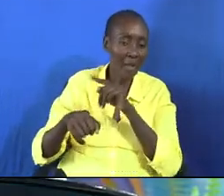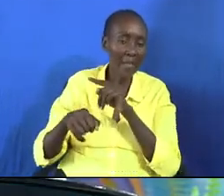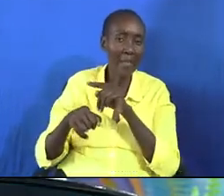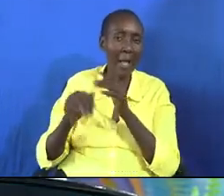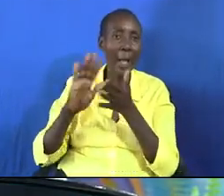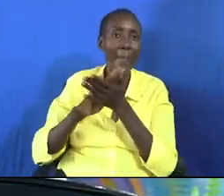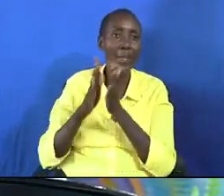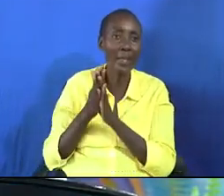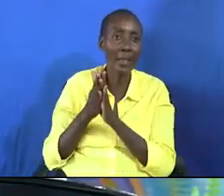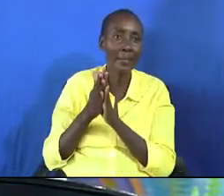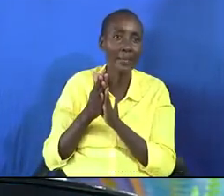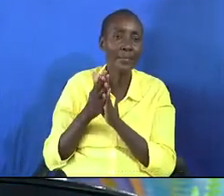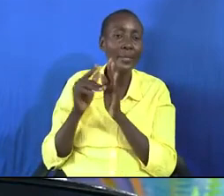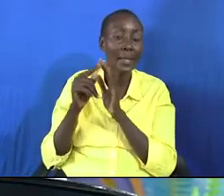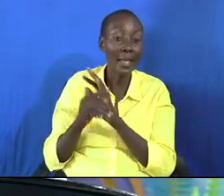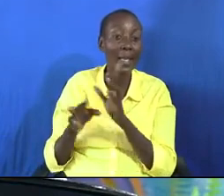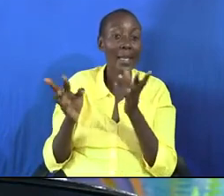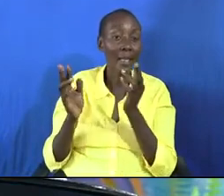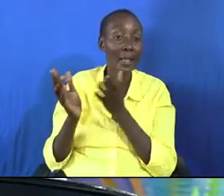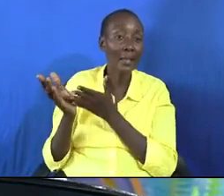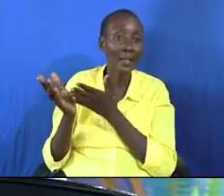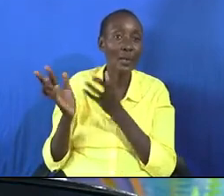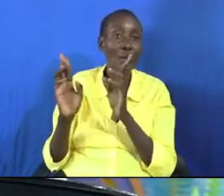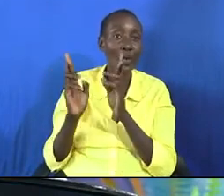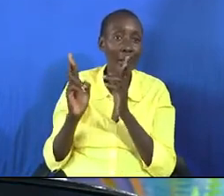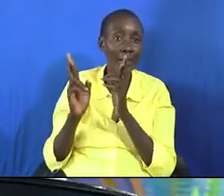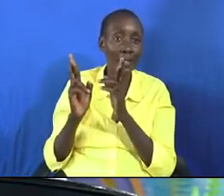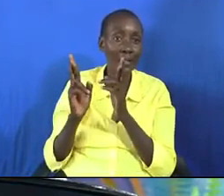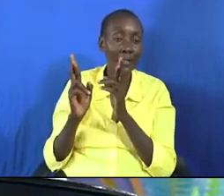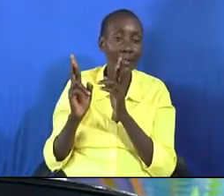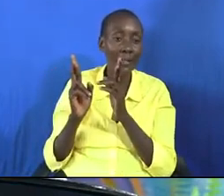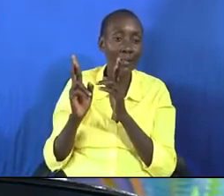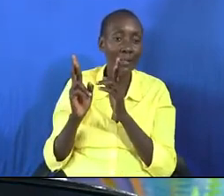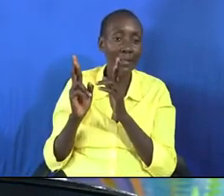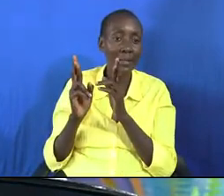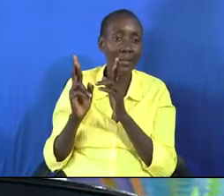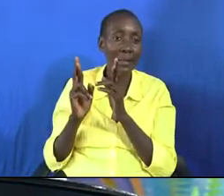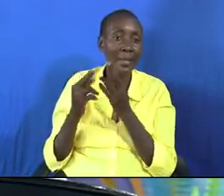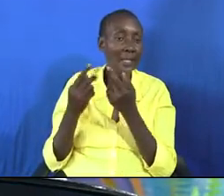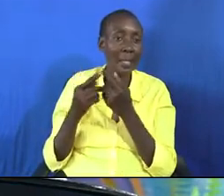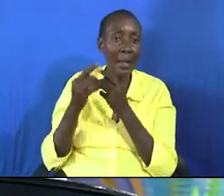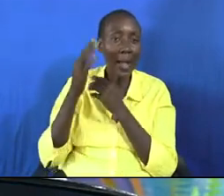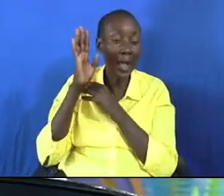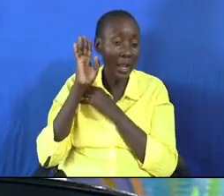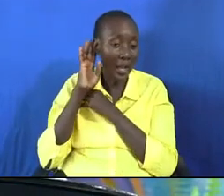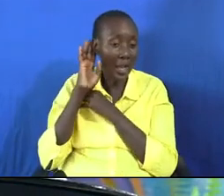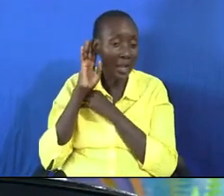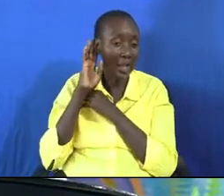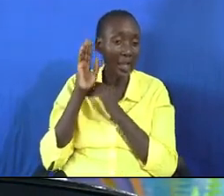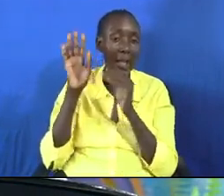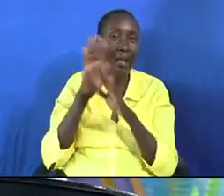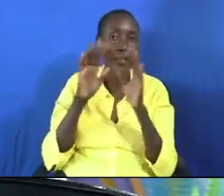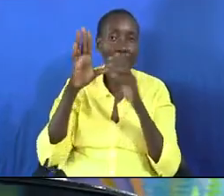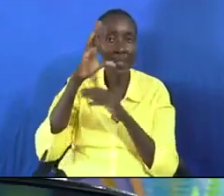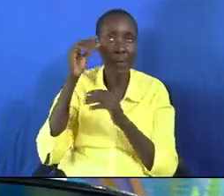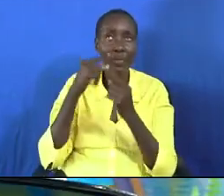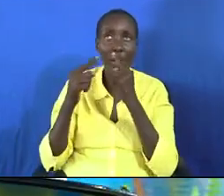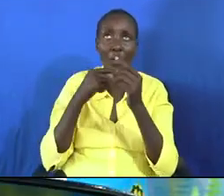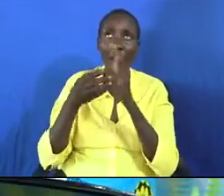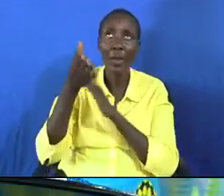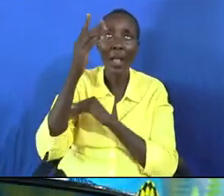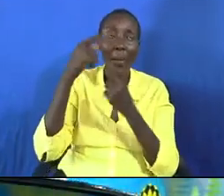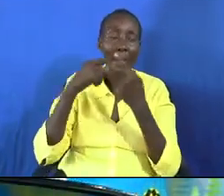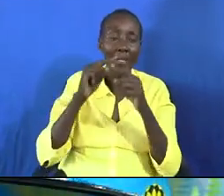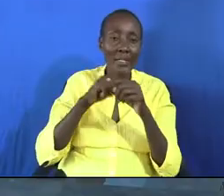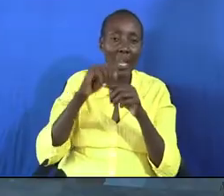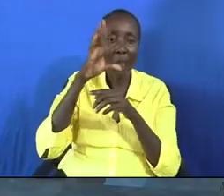He eavesdropped into what Moses was talking with God. And after Moses went,